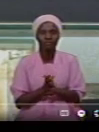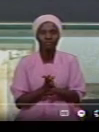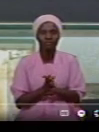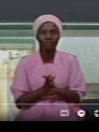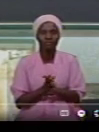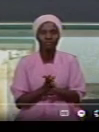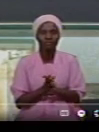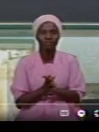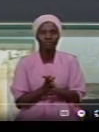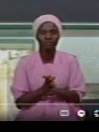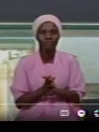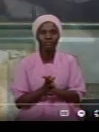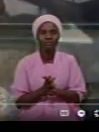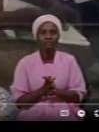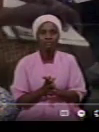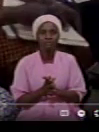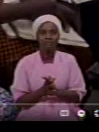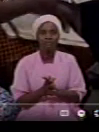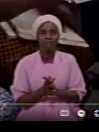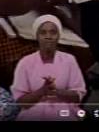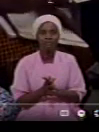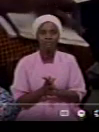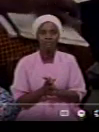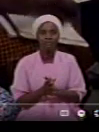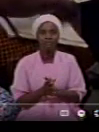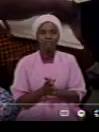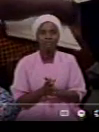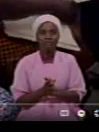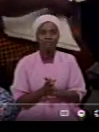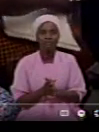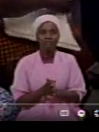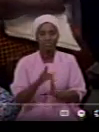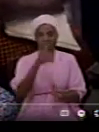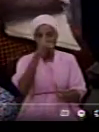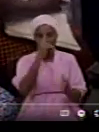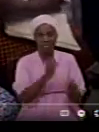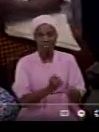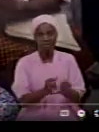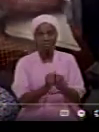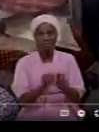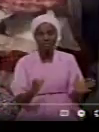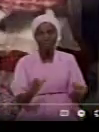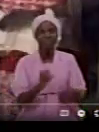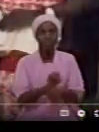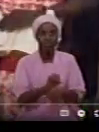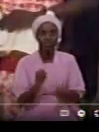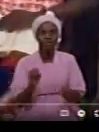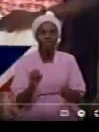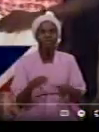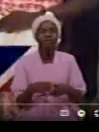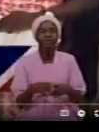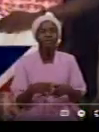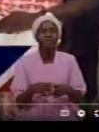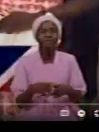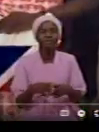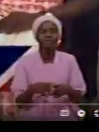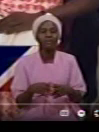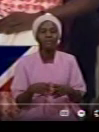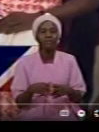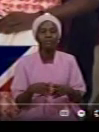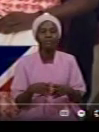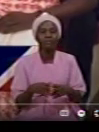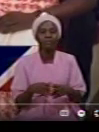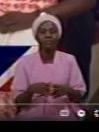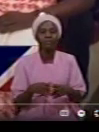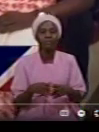58, reading from verse 2. Faith without works. I'm a follower of Jesus